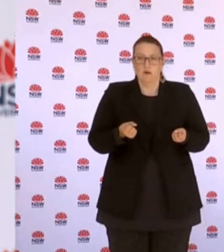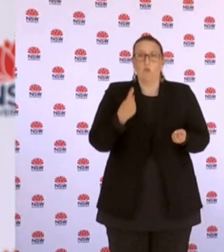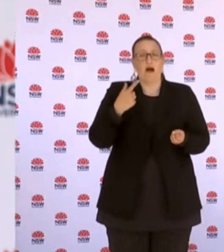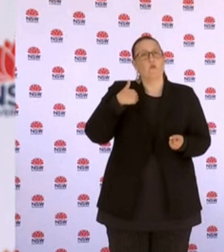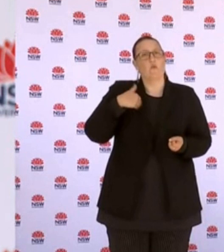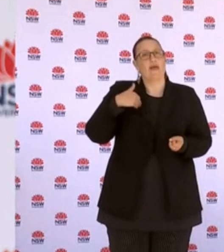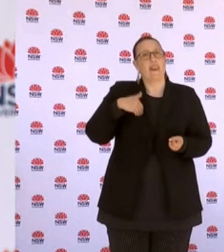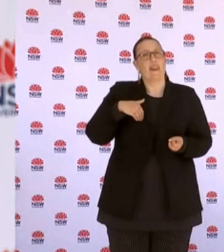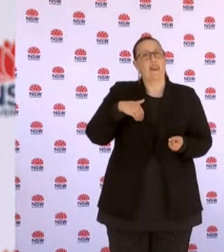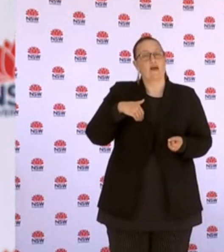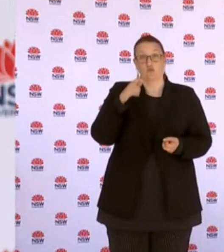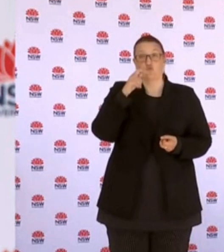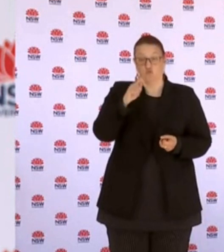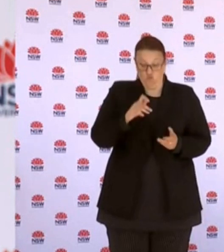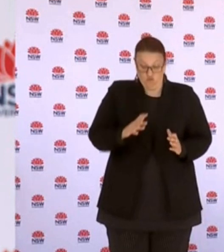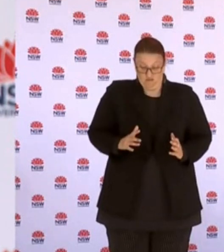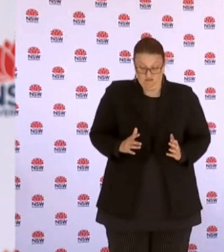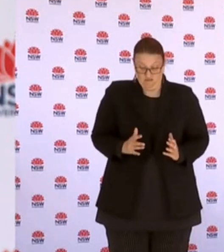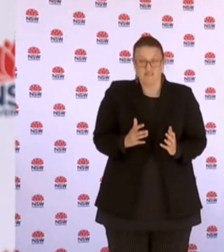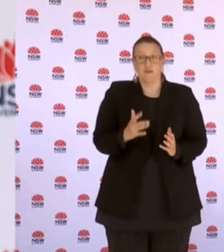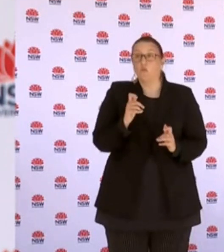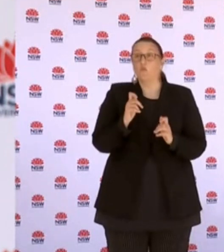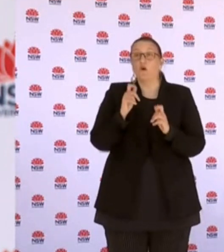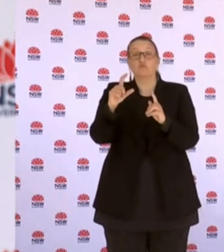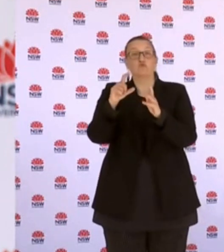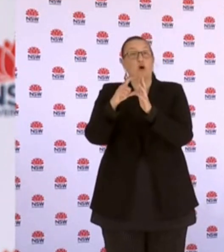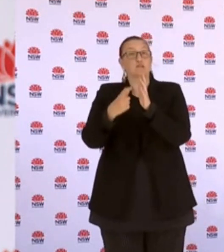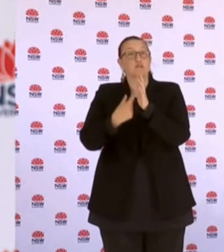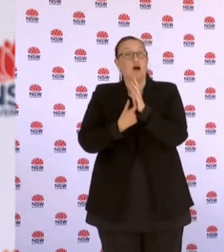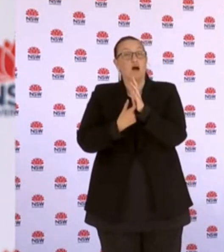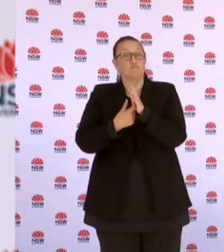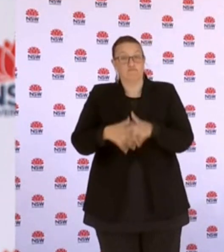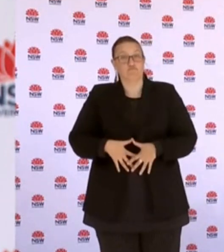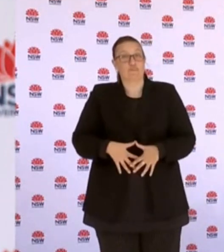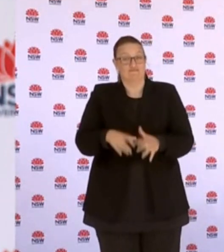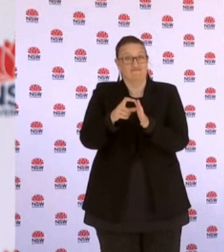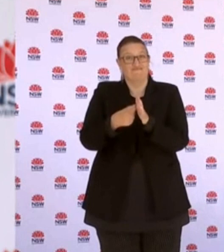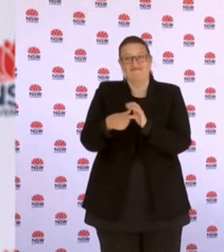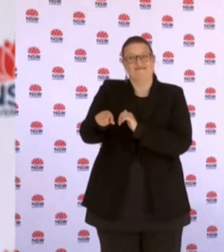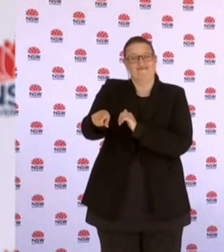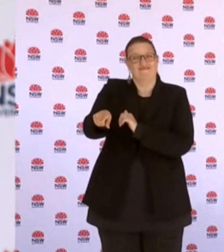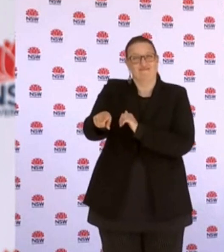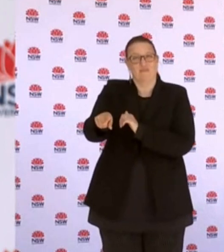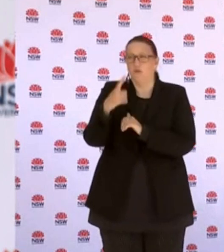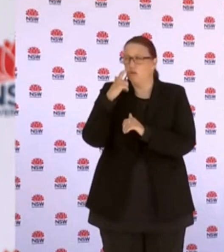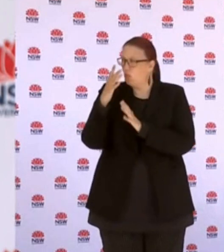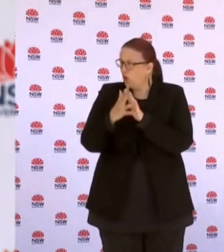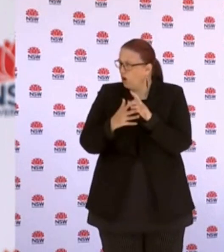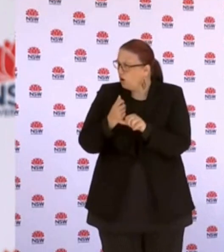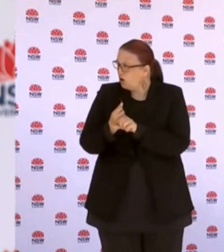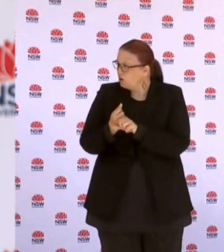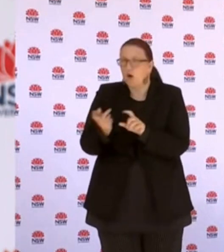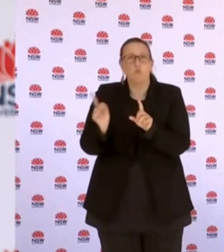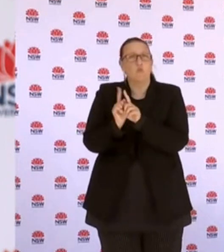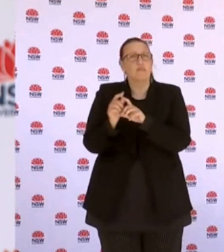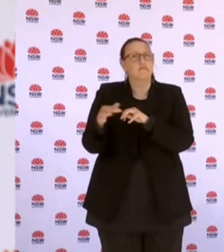lady who was about to give birth go to her obstetrician with her partner. I think it was in Wollongong from memory, but down